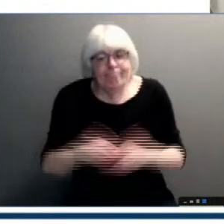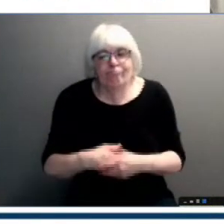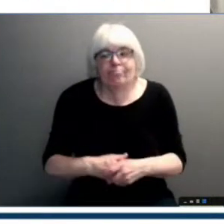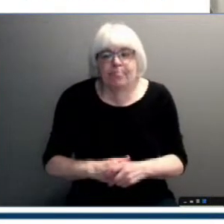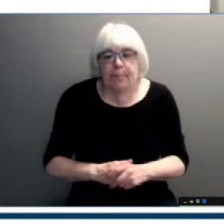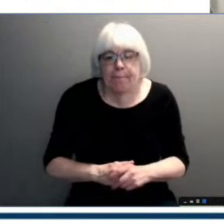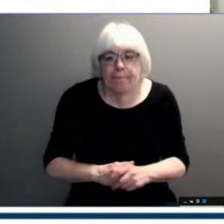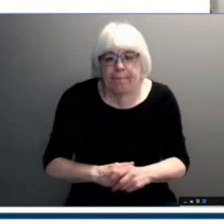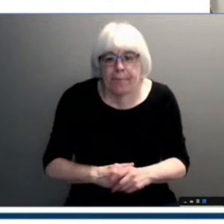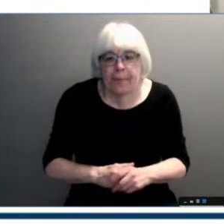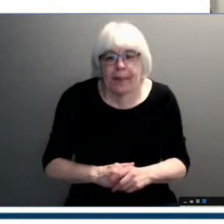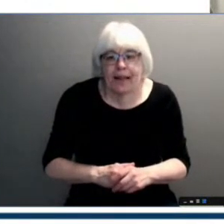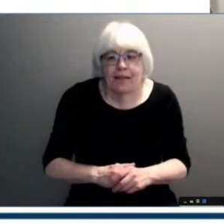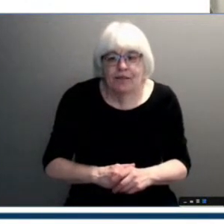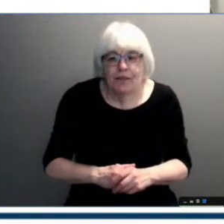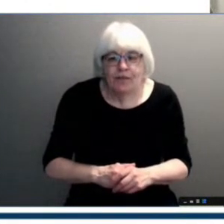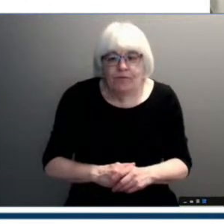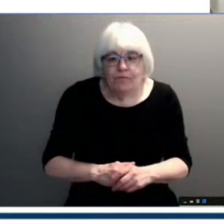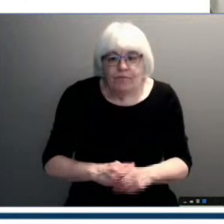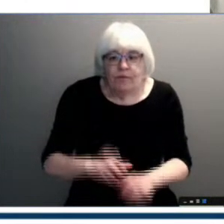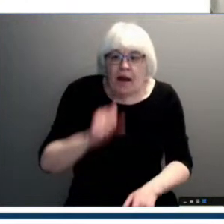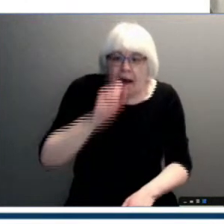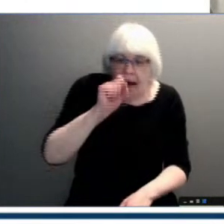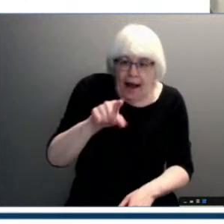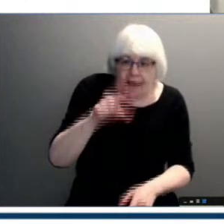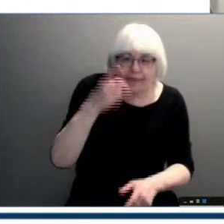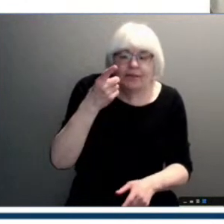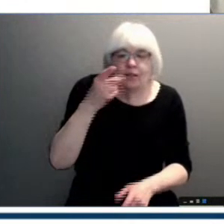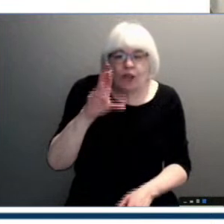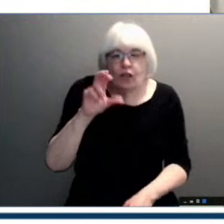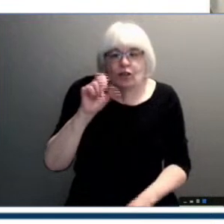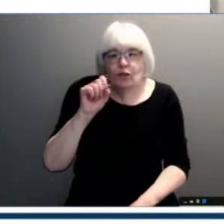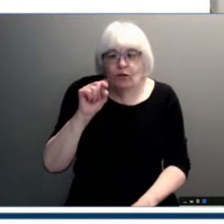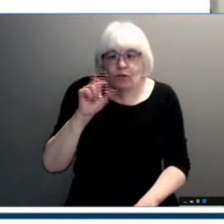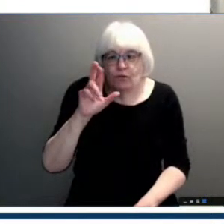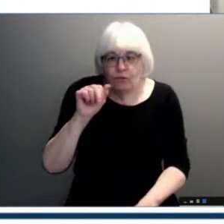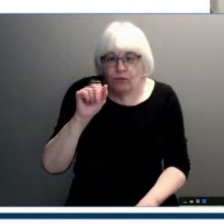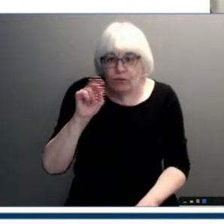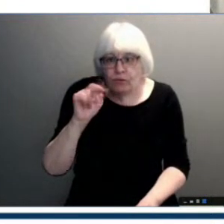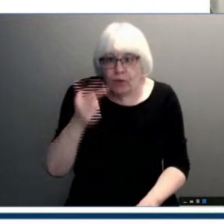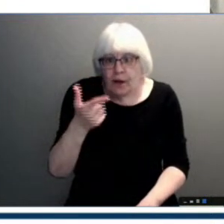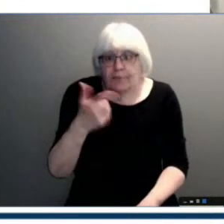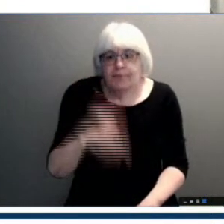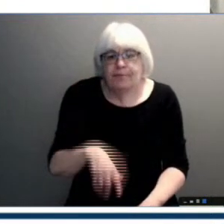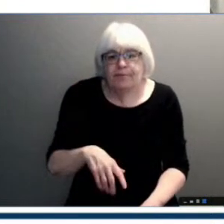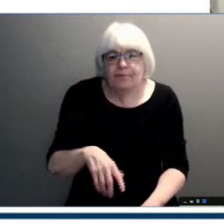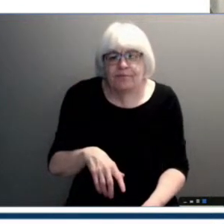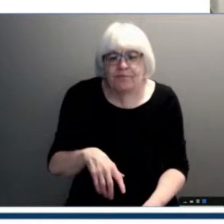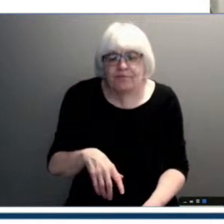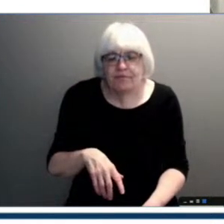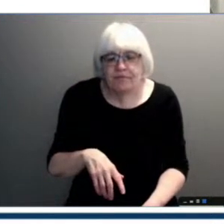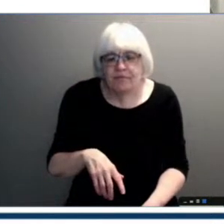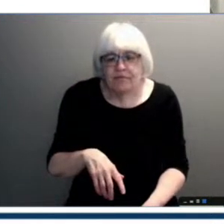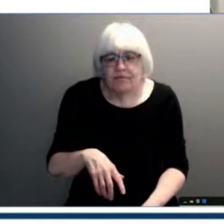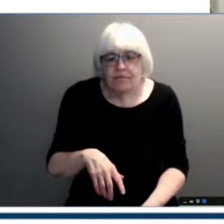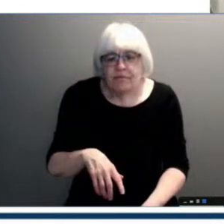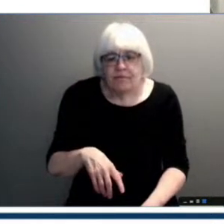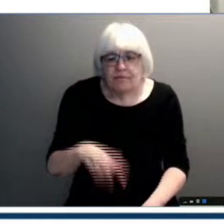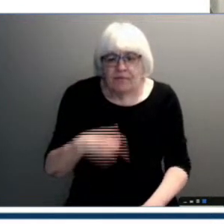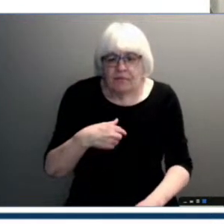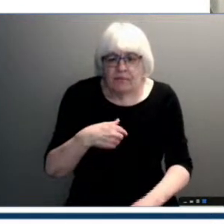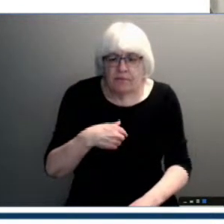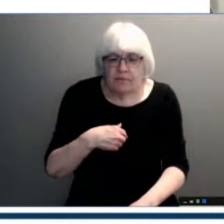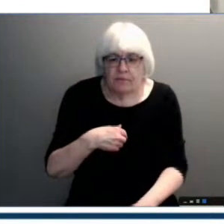Strang. The rate of full vaccination, 2 doses, has been stuck in the 82% range